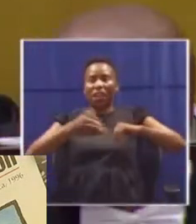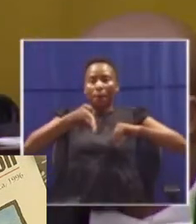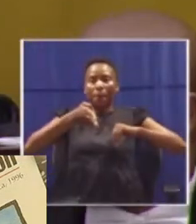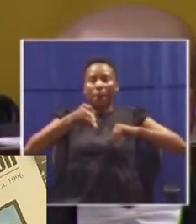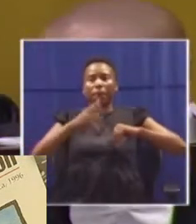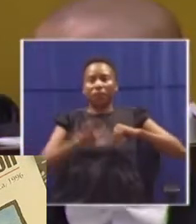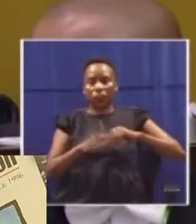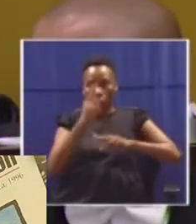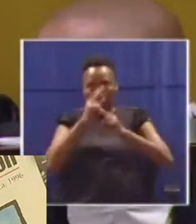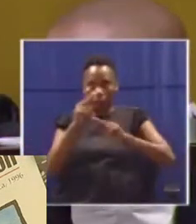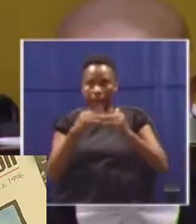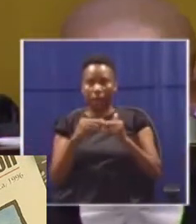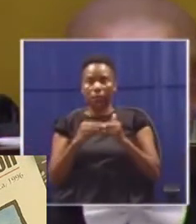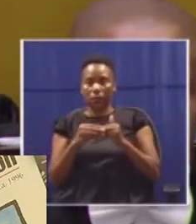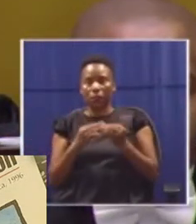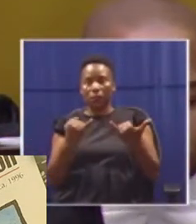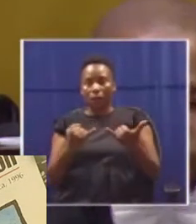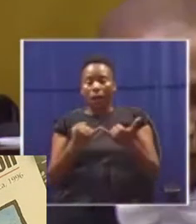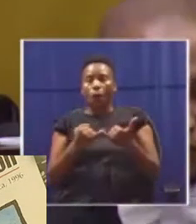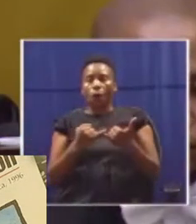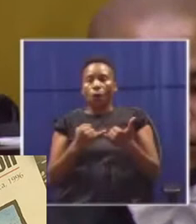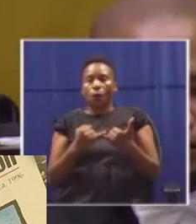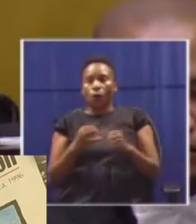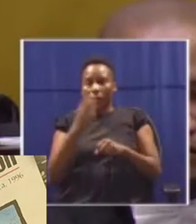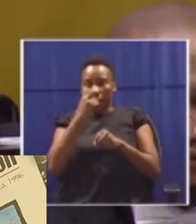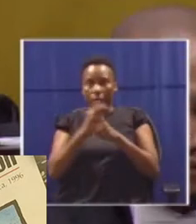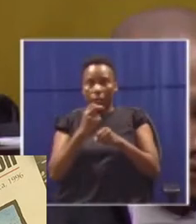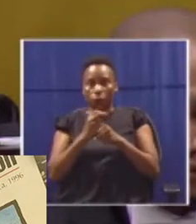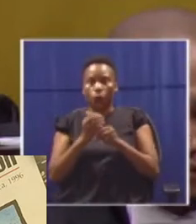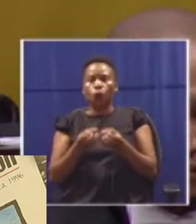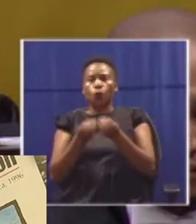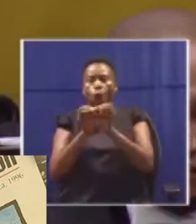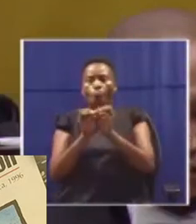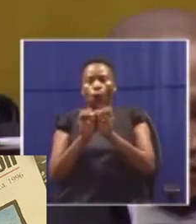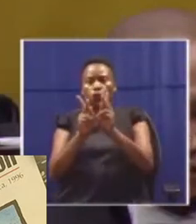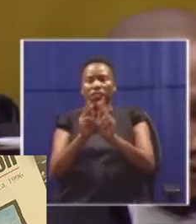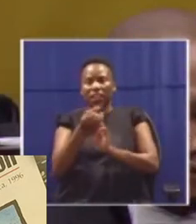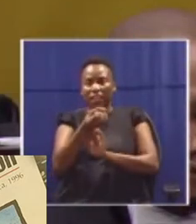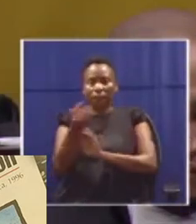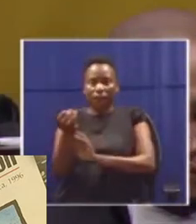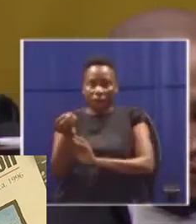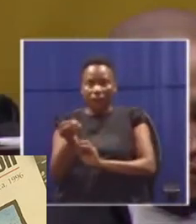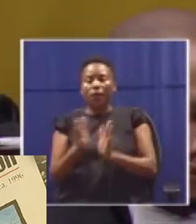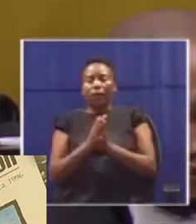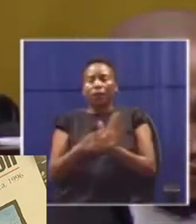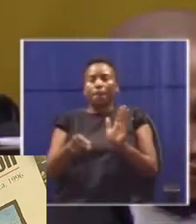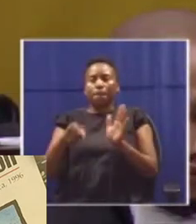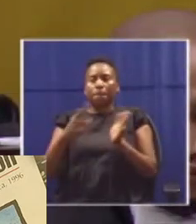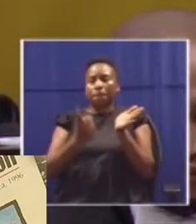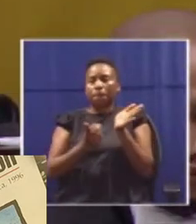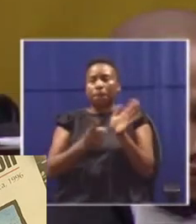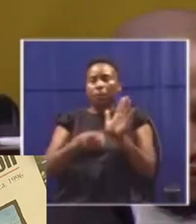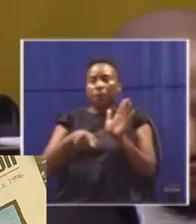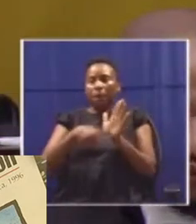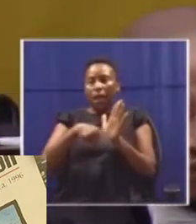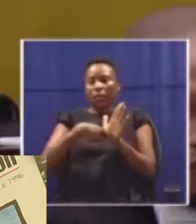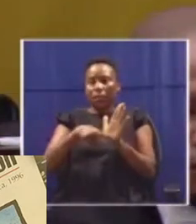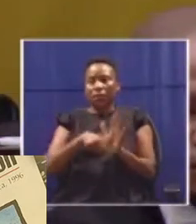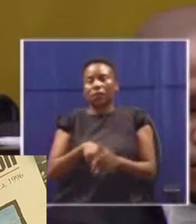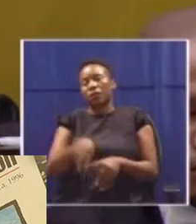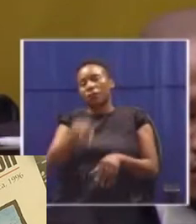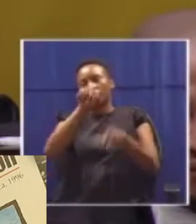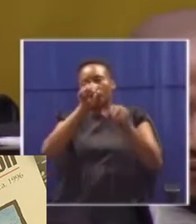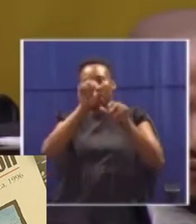right? So let us grant that opportunity and the bells will be rung for 5 minutes.